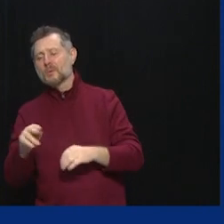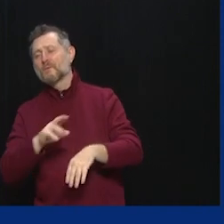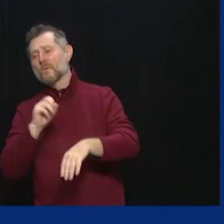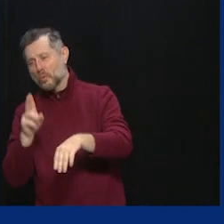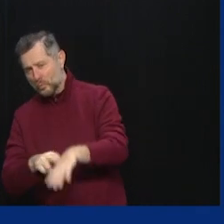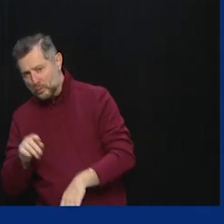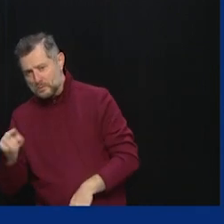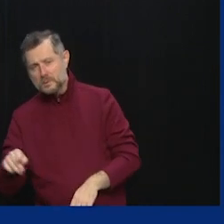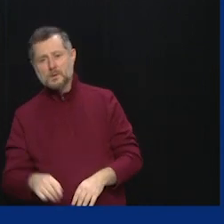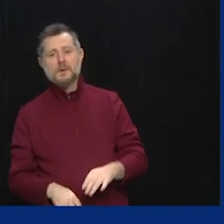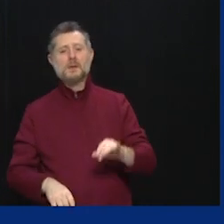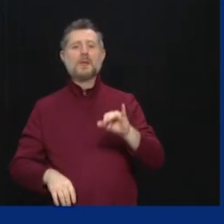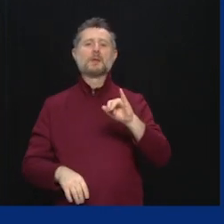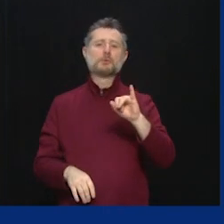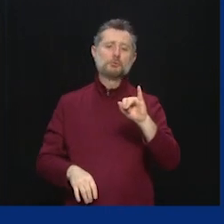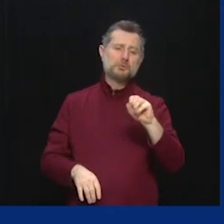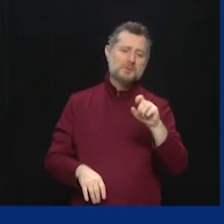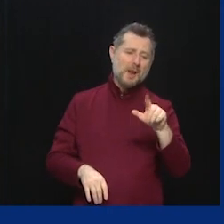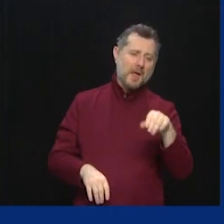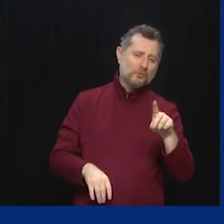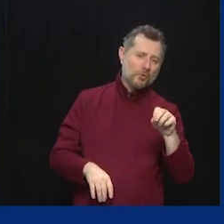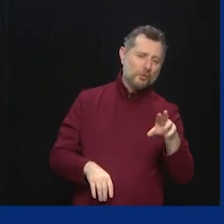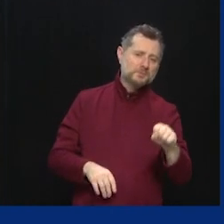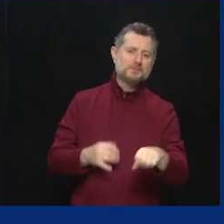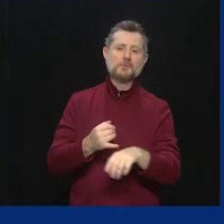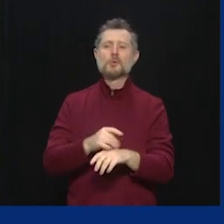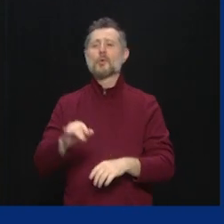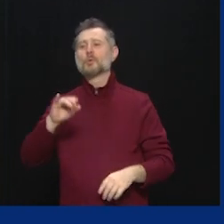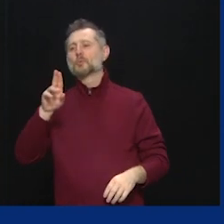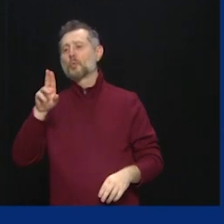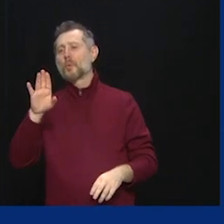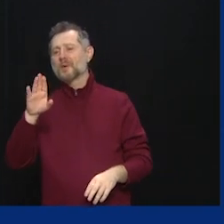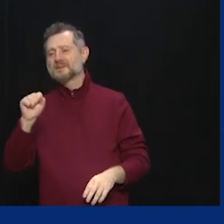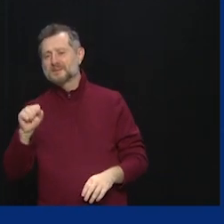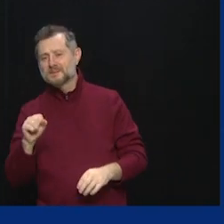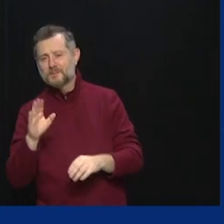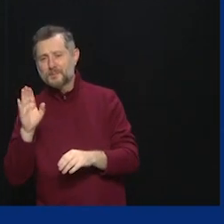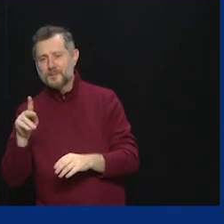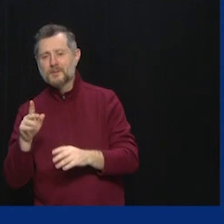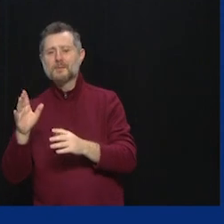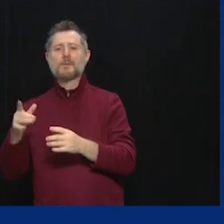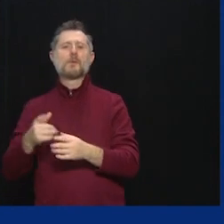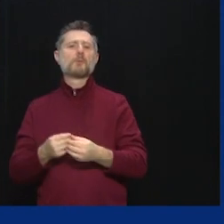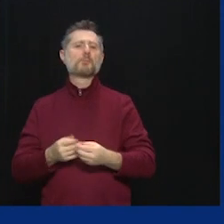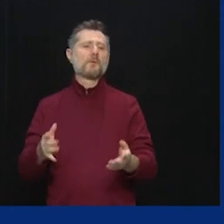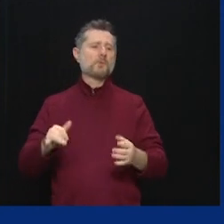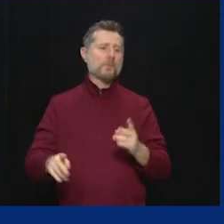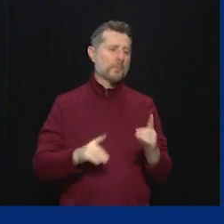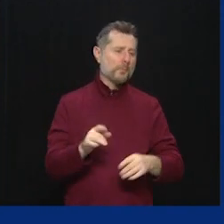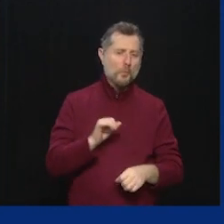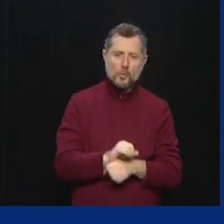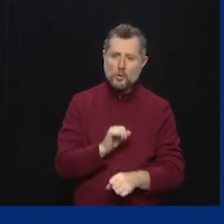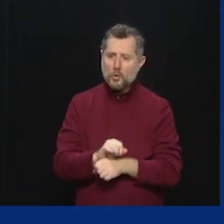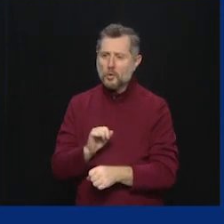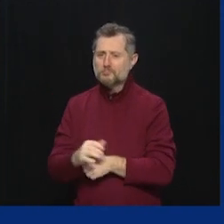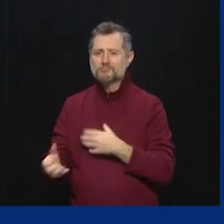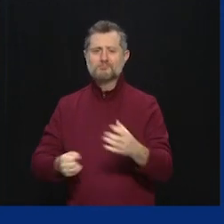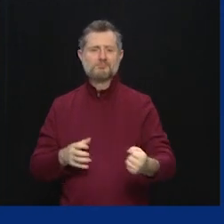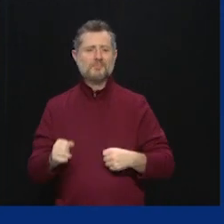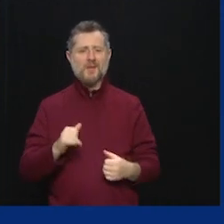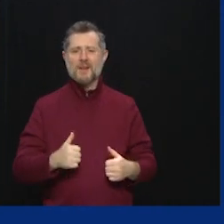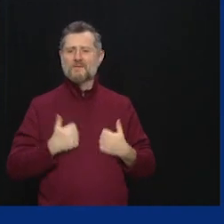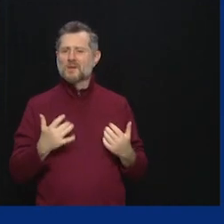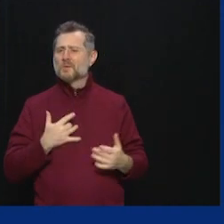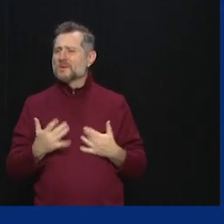UBS, private investment, putting people to work, building something amazing, making life fun right here in Nassau County. That tells the whole